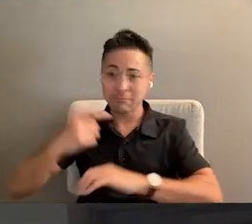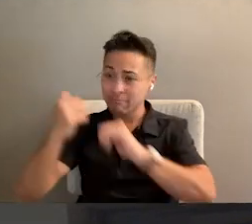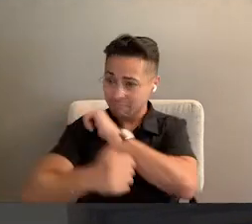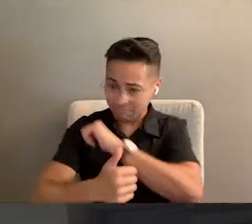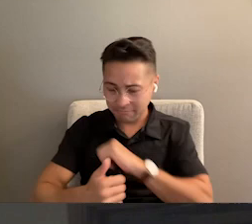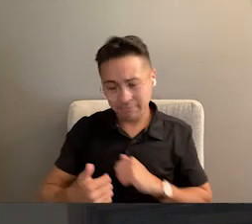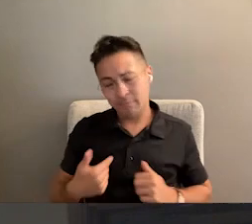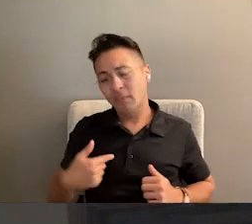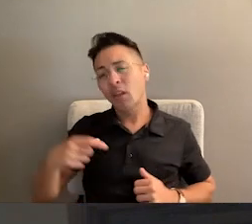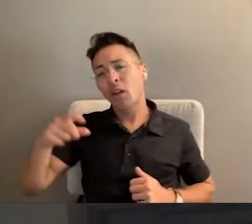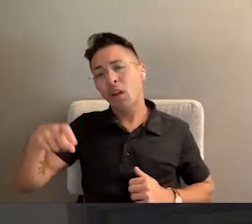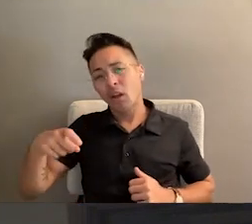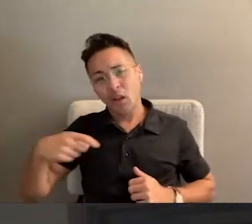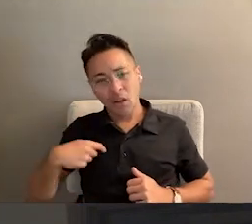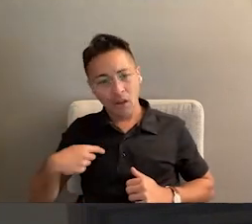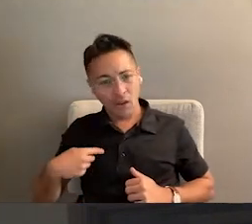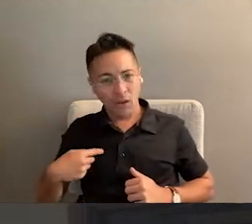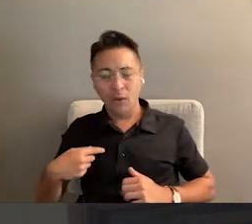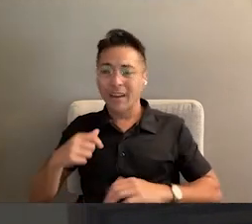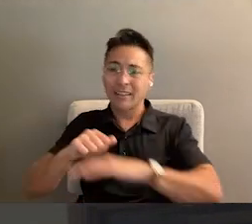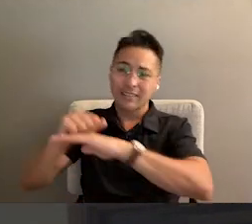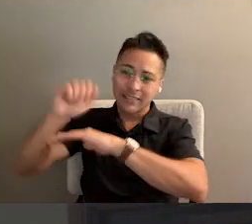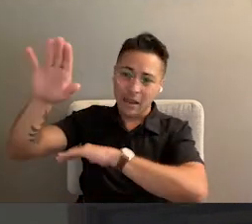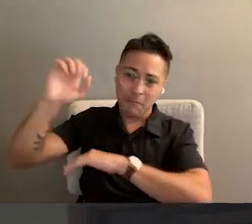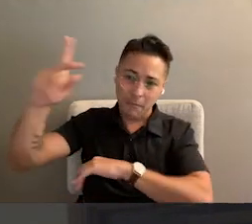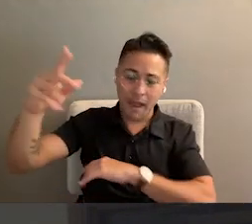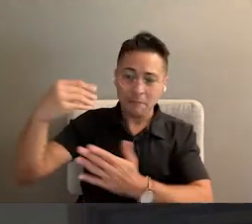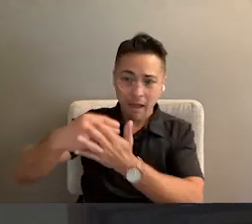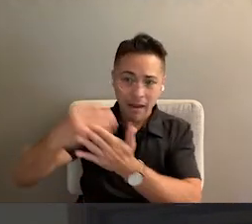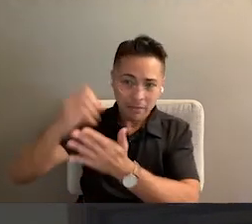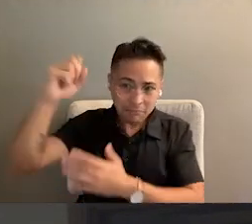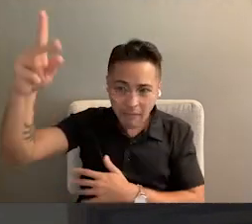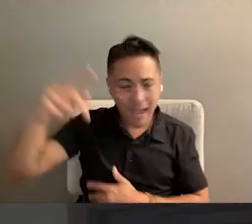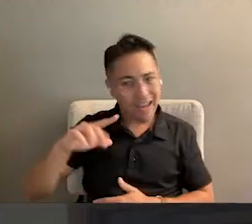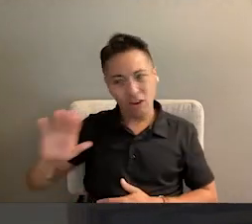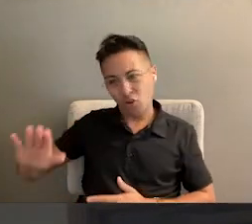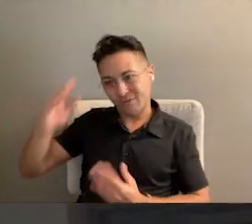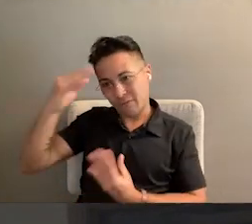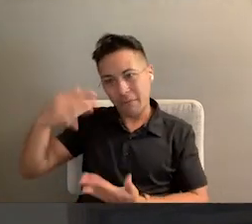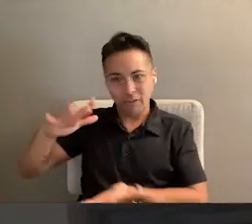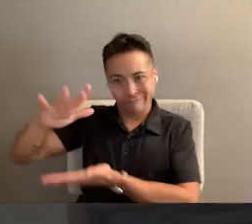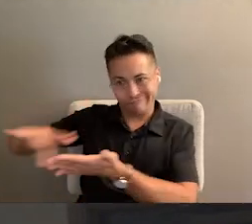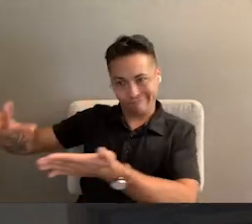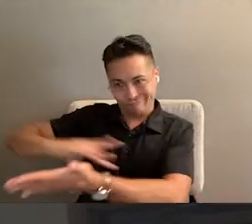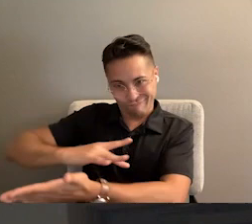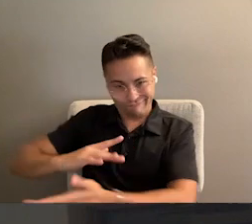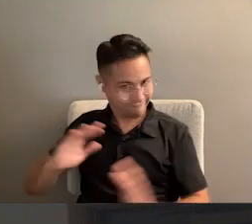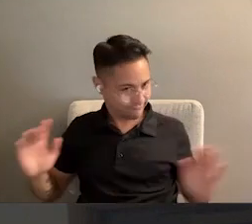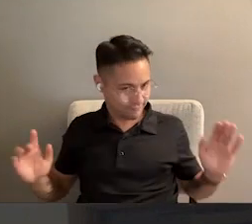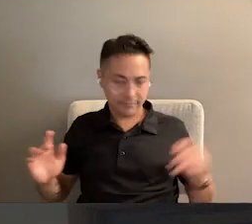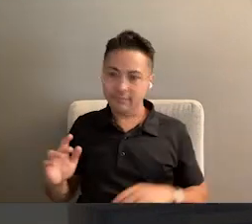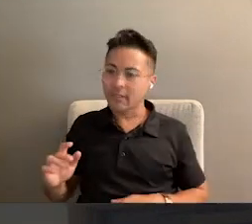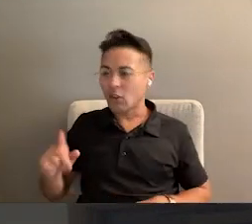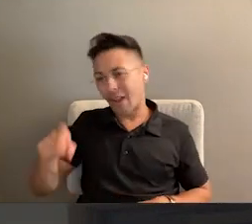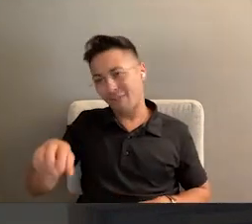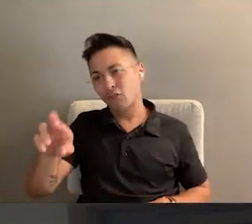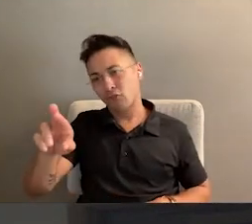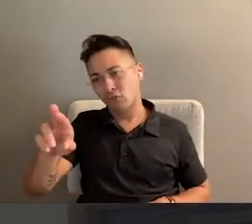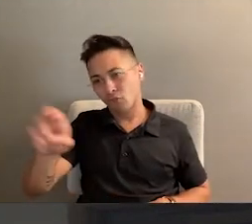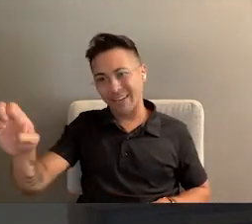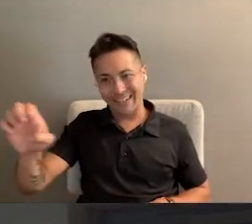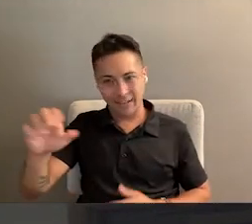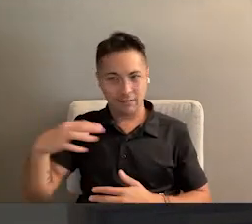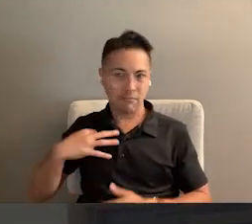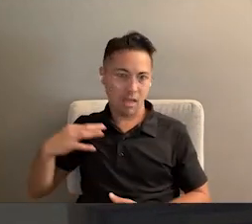once 365 days hits, we have an obligation to return any funds, to return anything to ACA, and it's kind of wiped from our